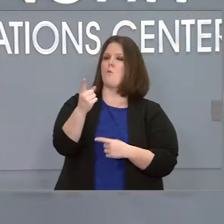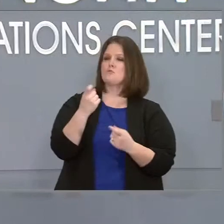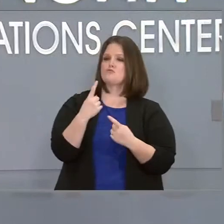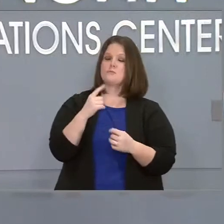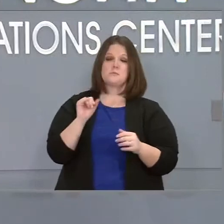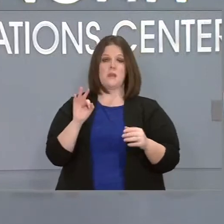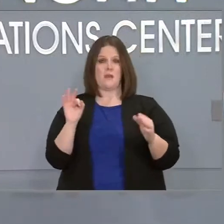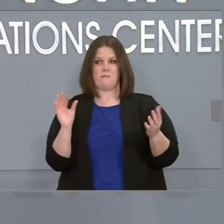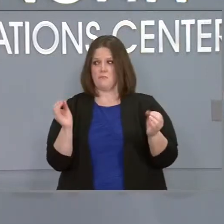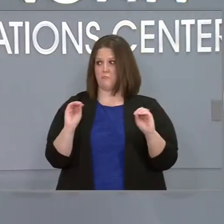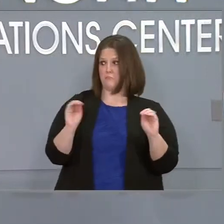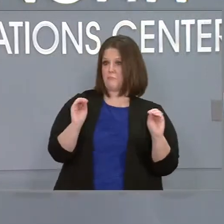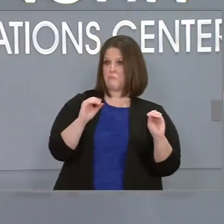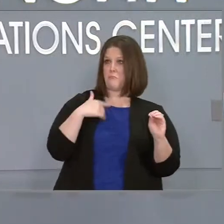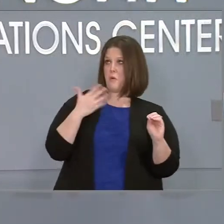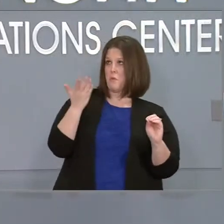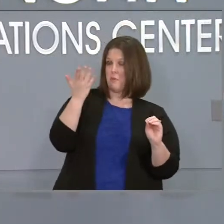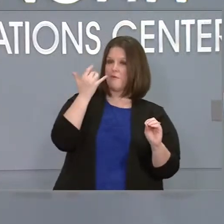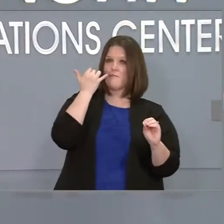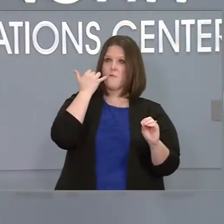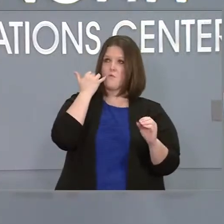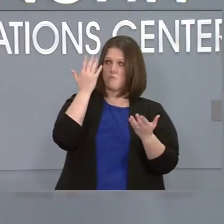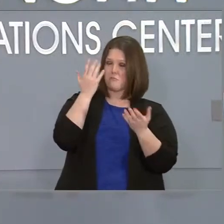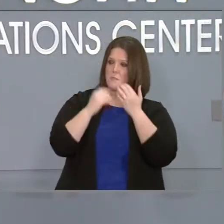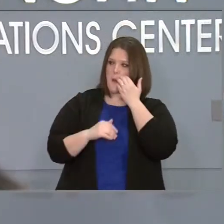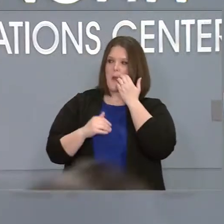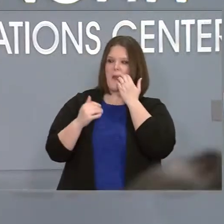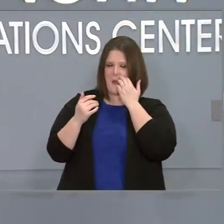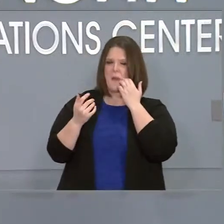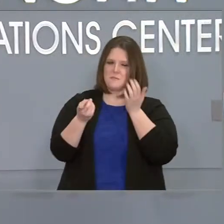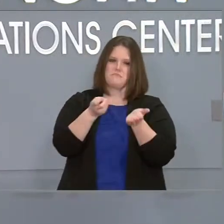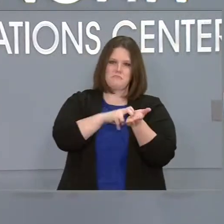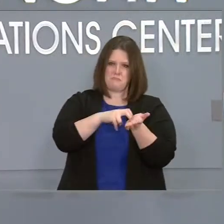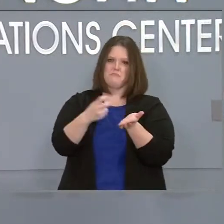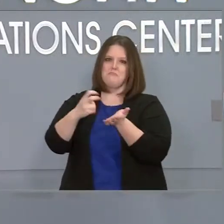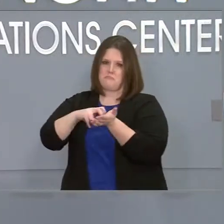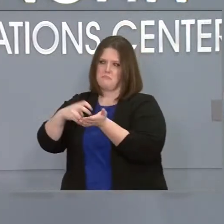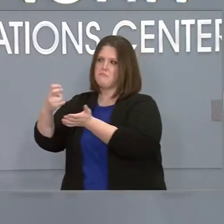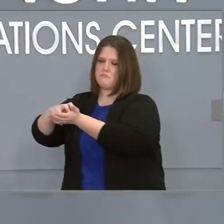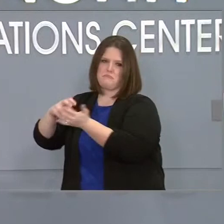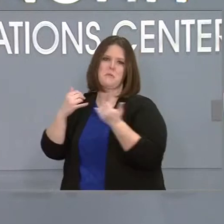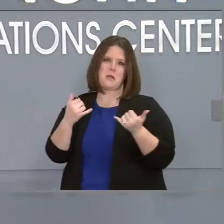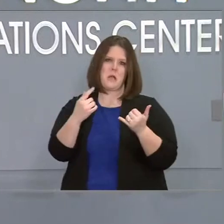not, I will go. Do we have some who are on the phone?